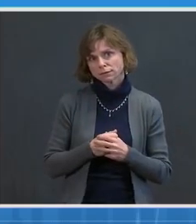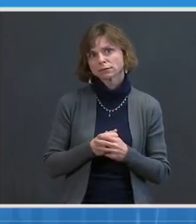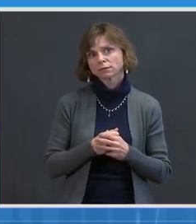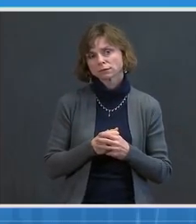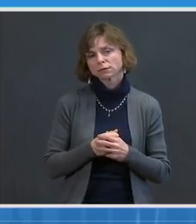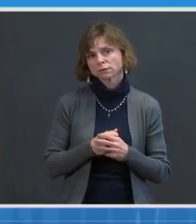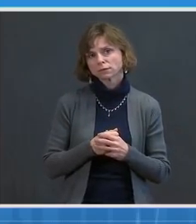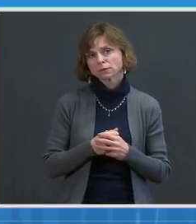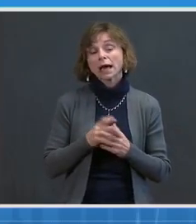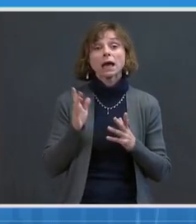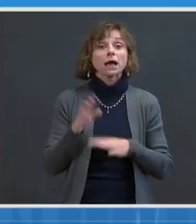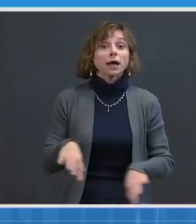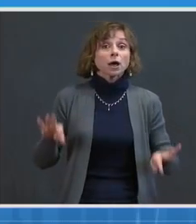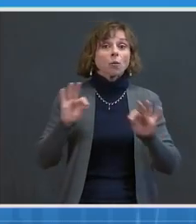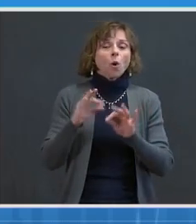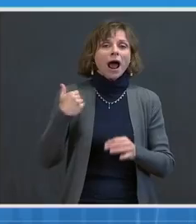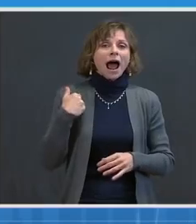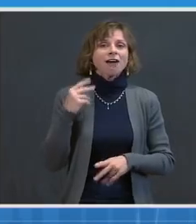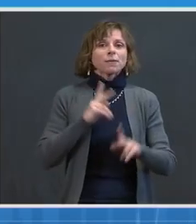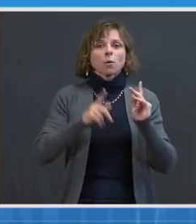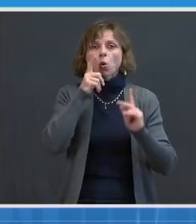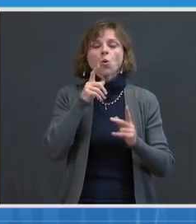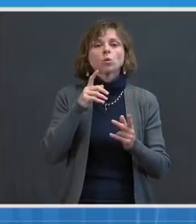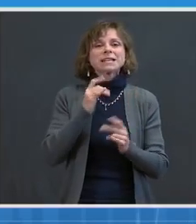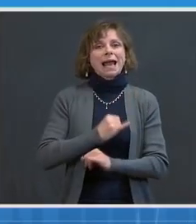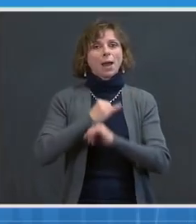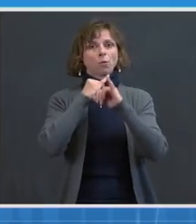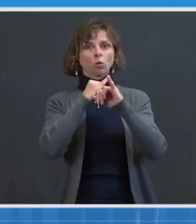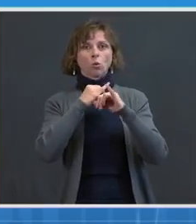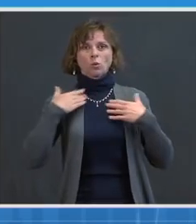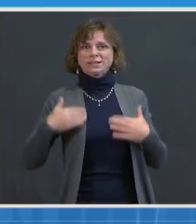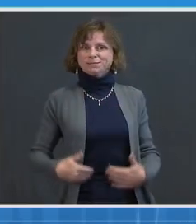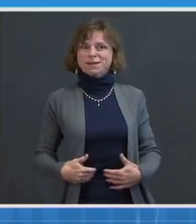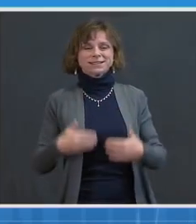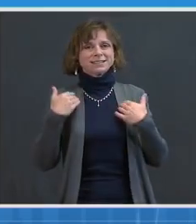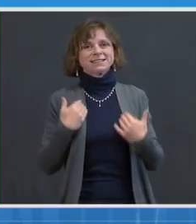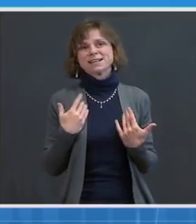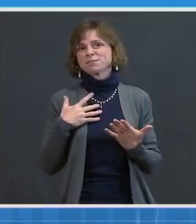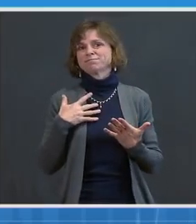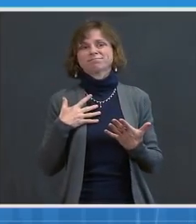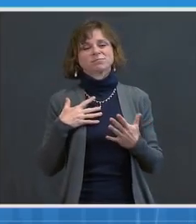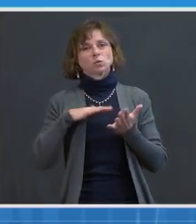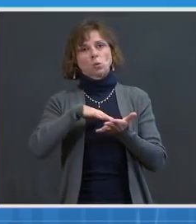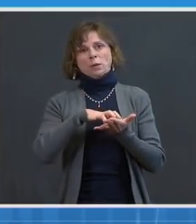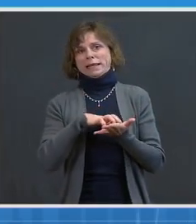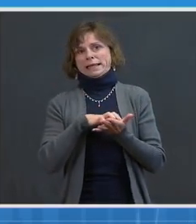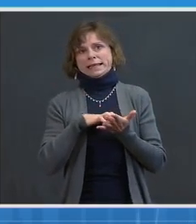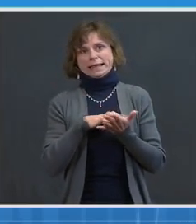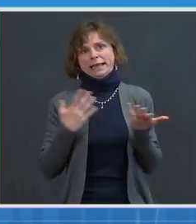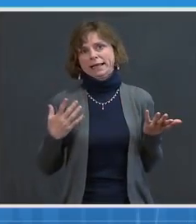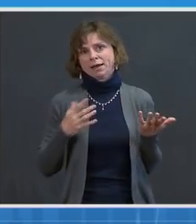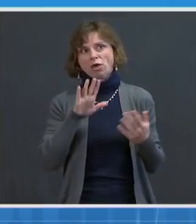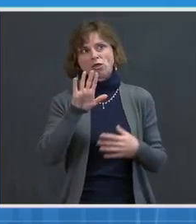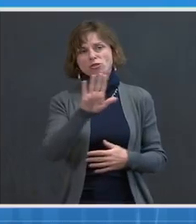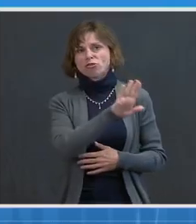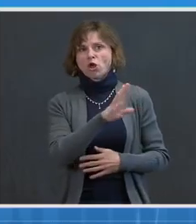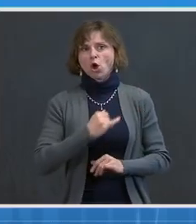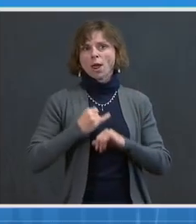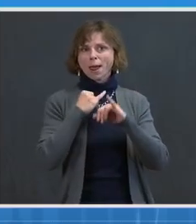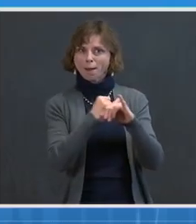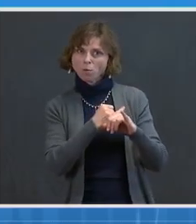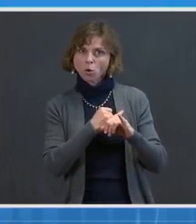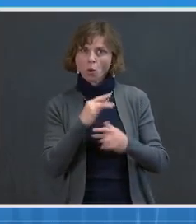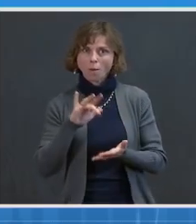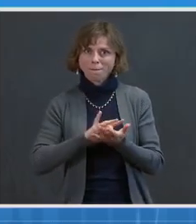importantly, there are immunocompromised individuals, those who have immunosuppressive medical conditions, either